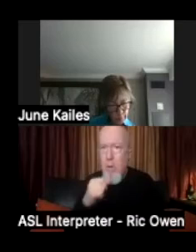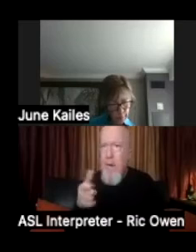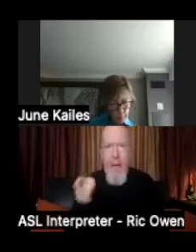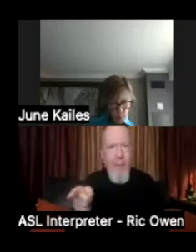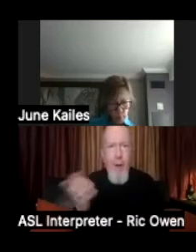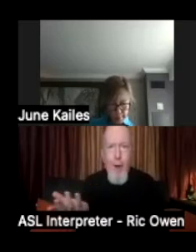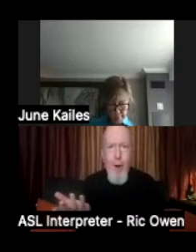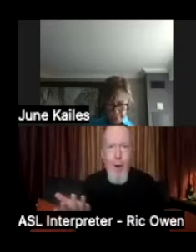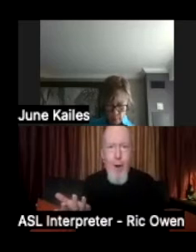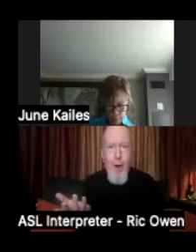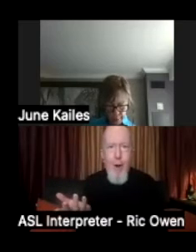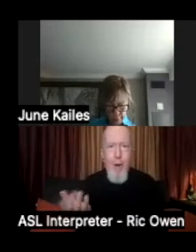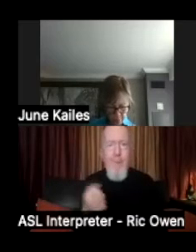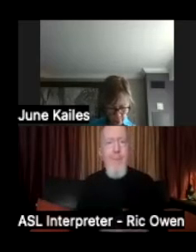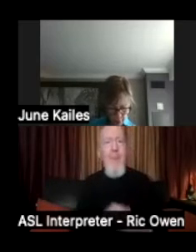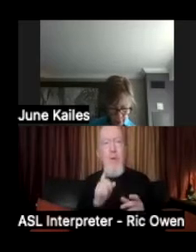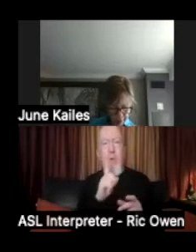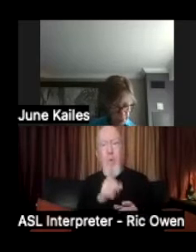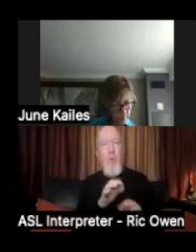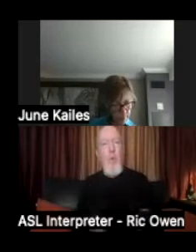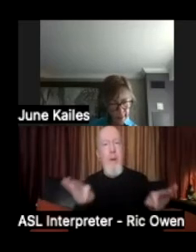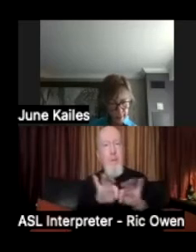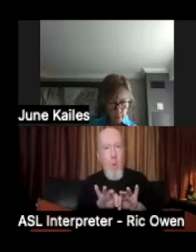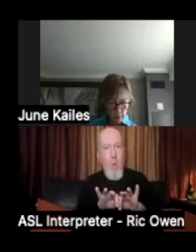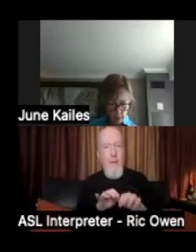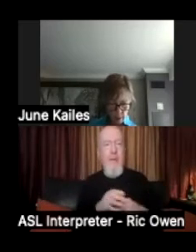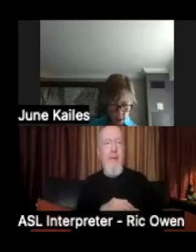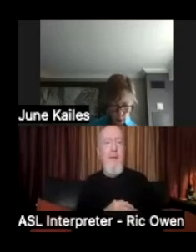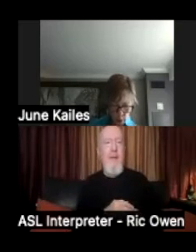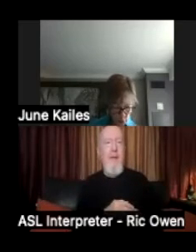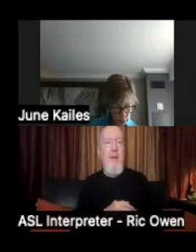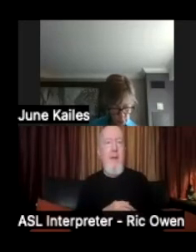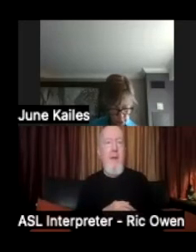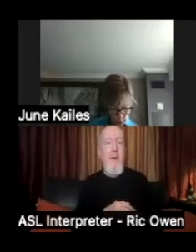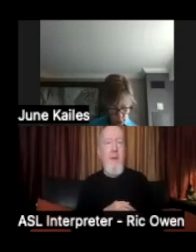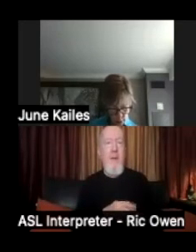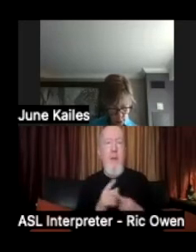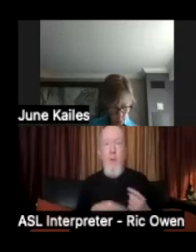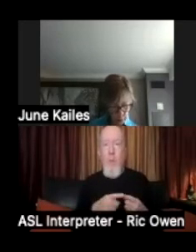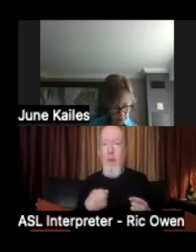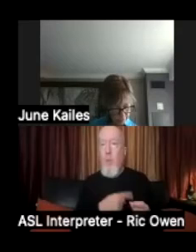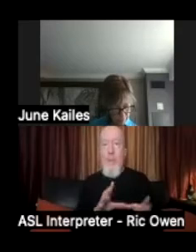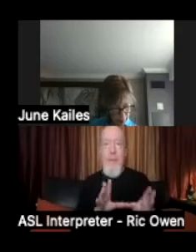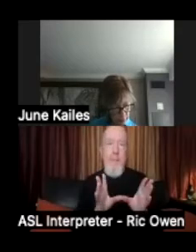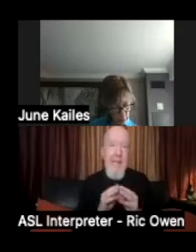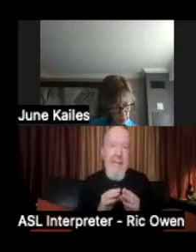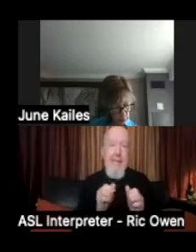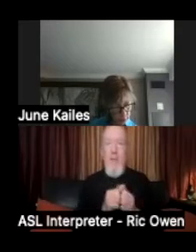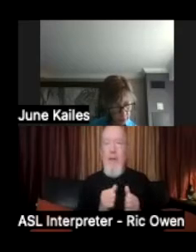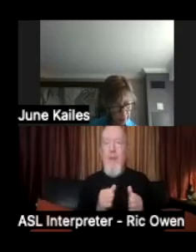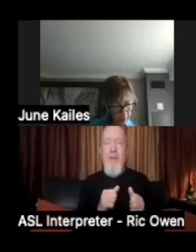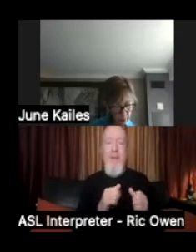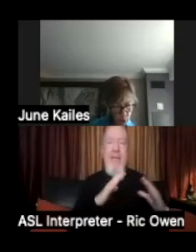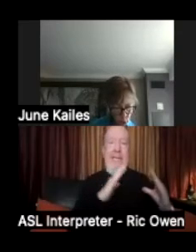it's really important that we, in meeting with jurisdictions, emergency